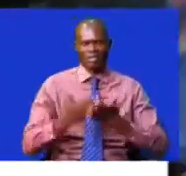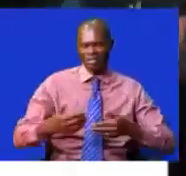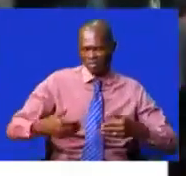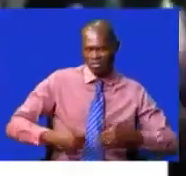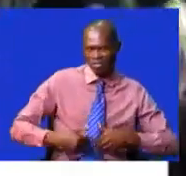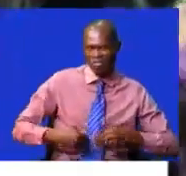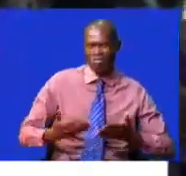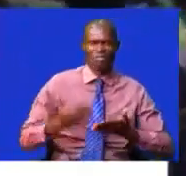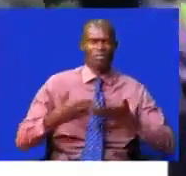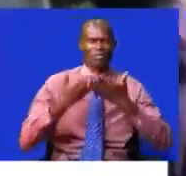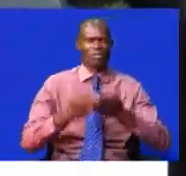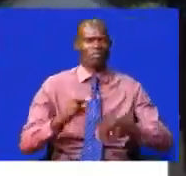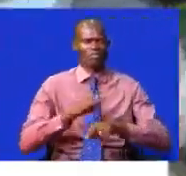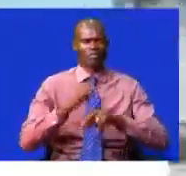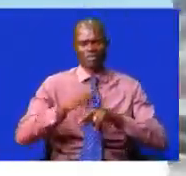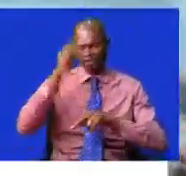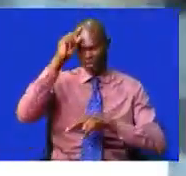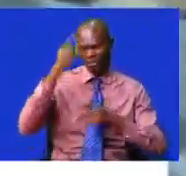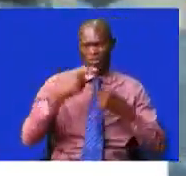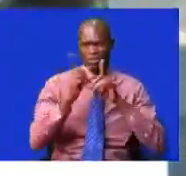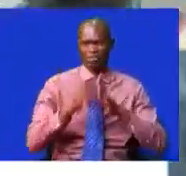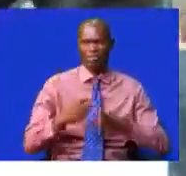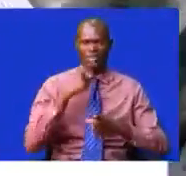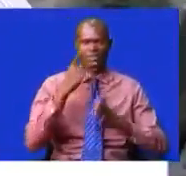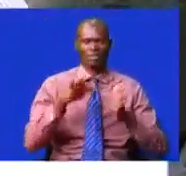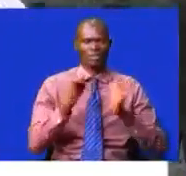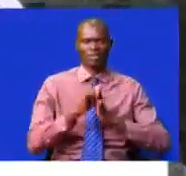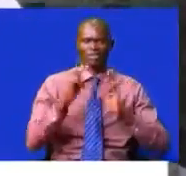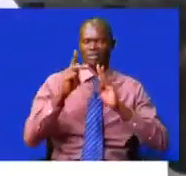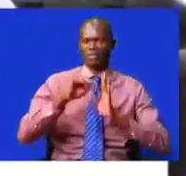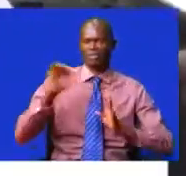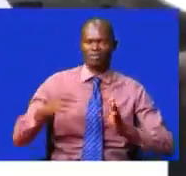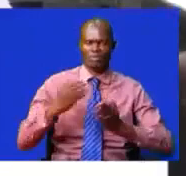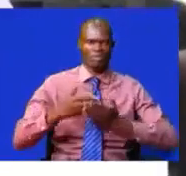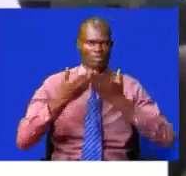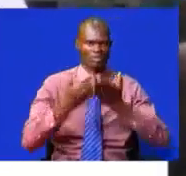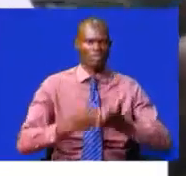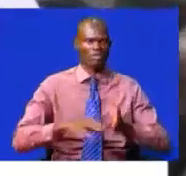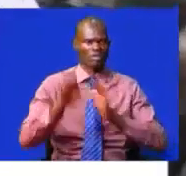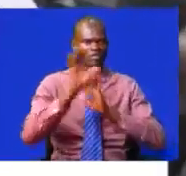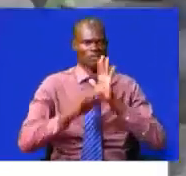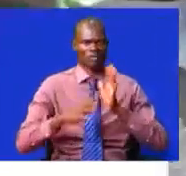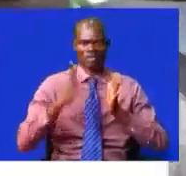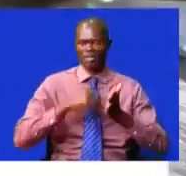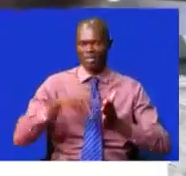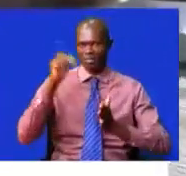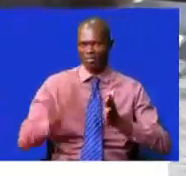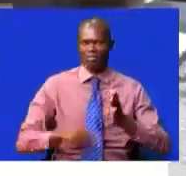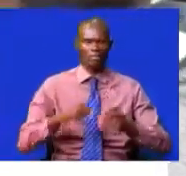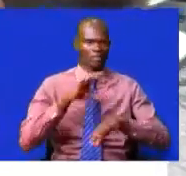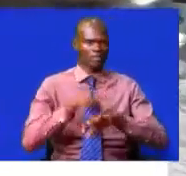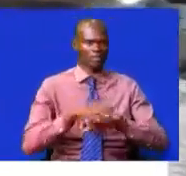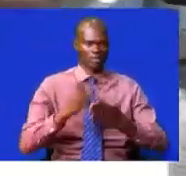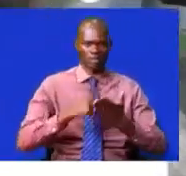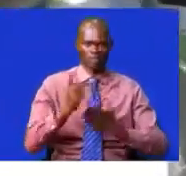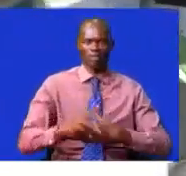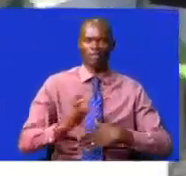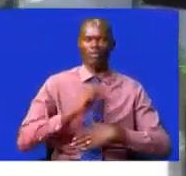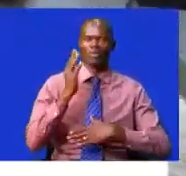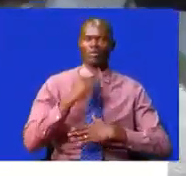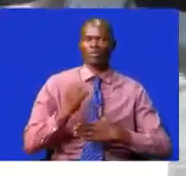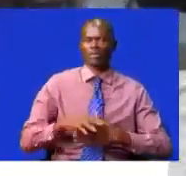owacho mamalo. Ka olero ni gin ema ne gimiyo gi orak kendo nyaka gine ni giyudo chudo margi. We want